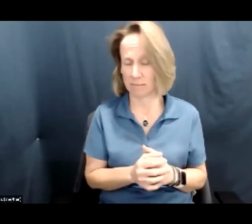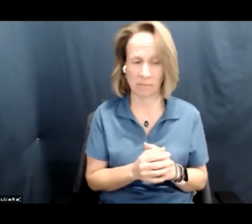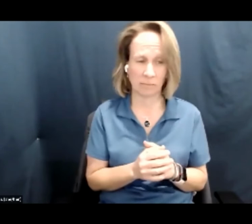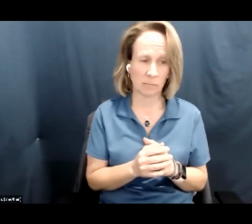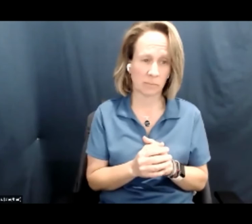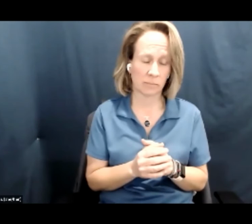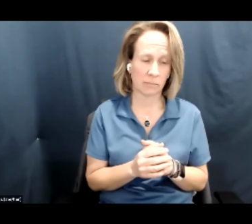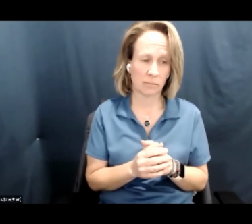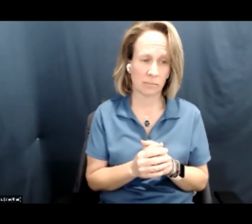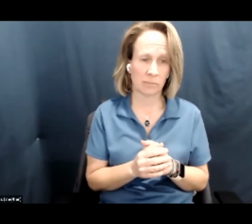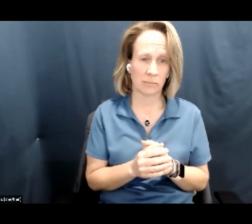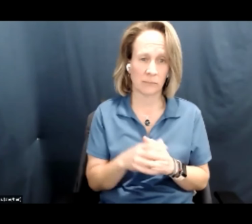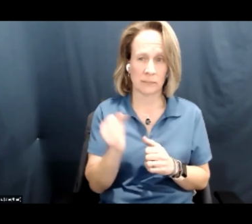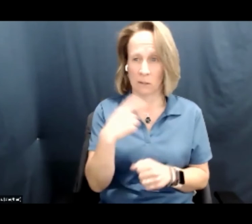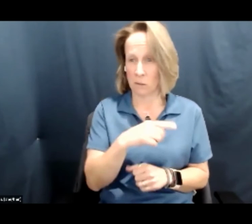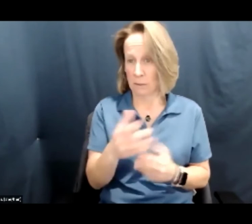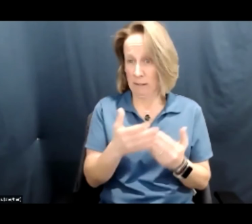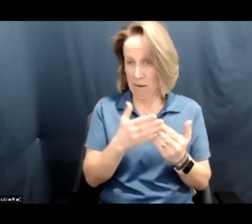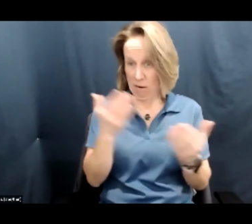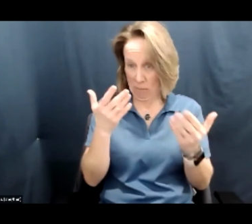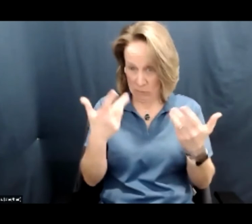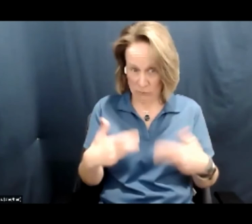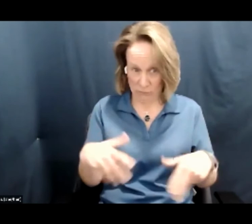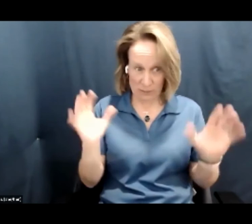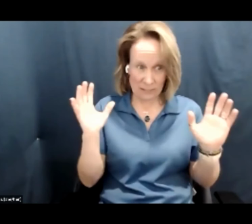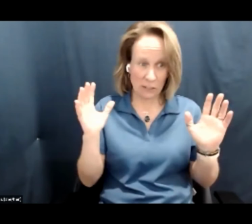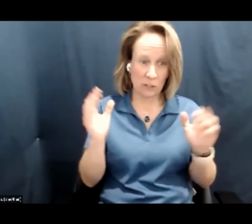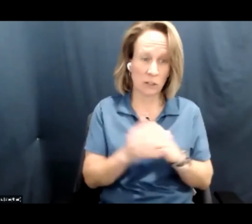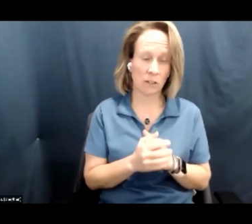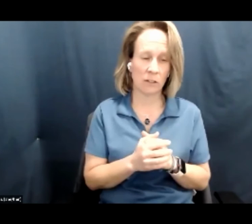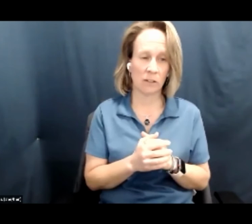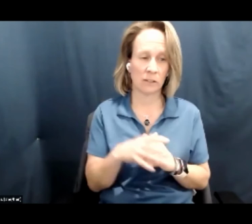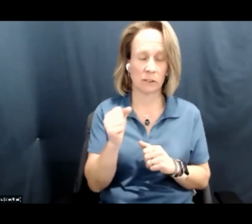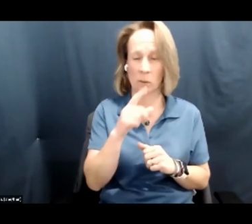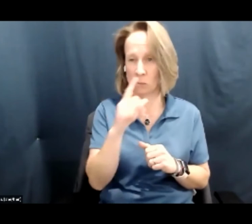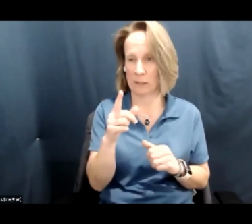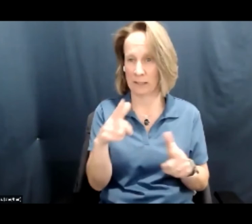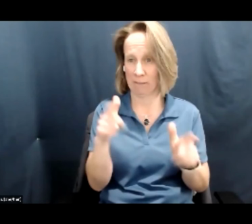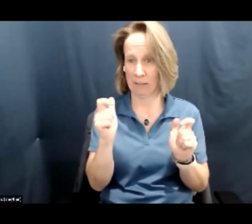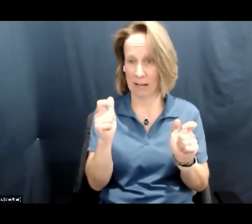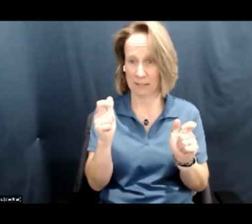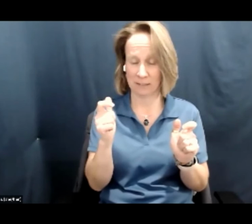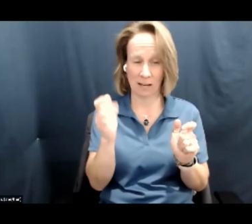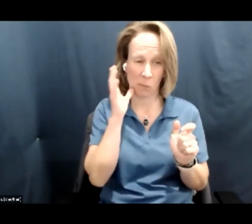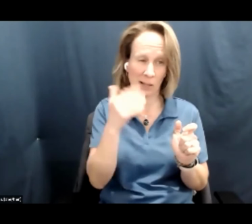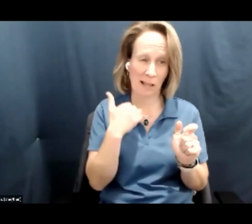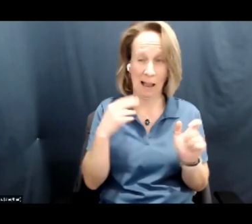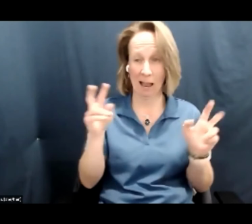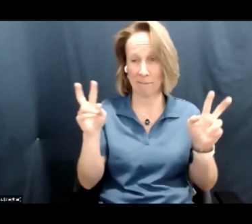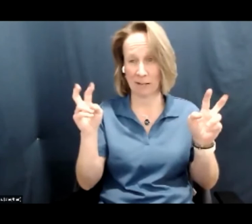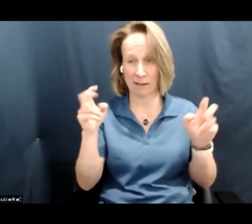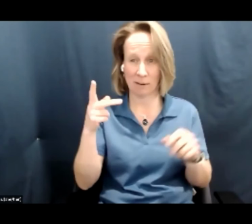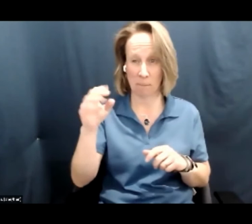Okay, so we're almost done. And so I really quickly want to have what I'm going to call a pop